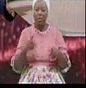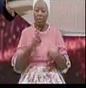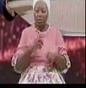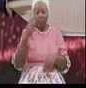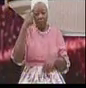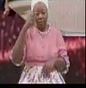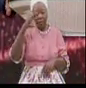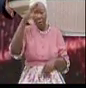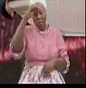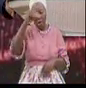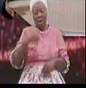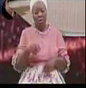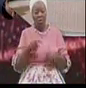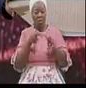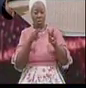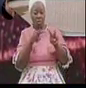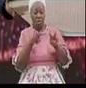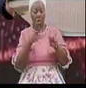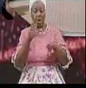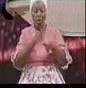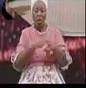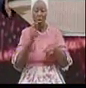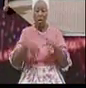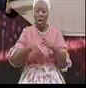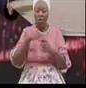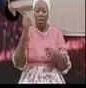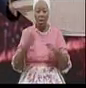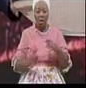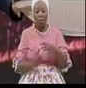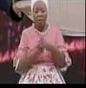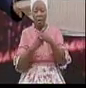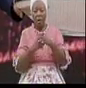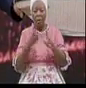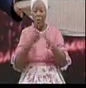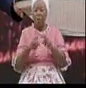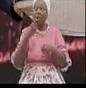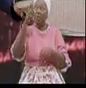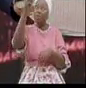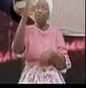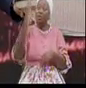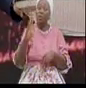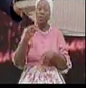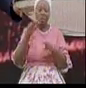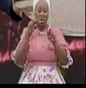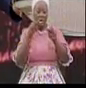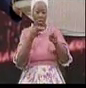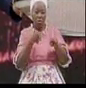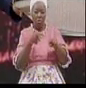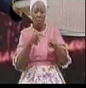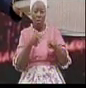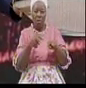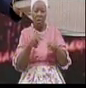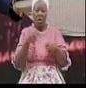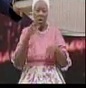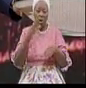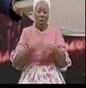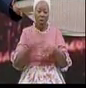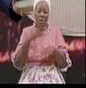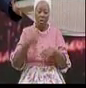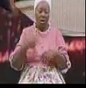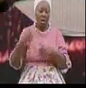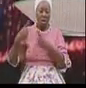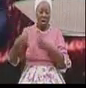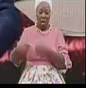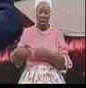man looketh on the outward appearance, but God looketh on the